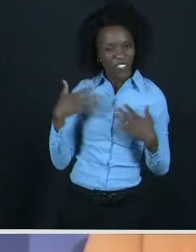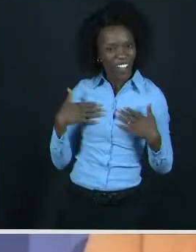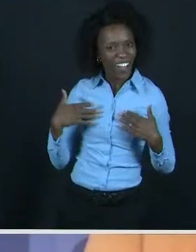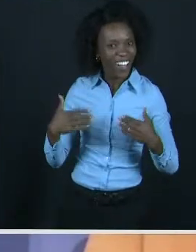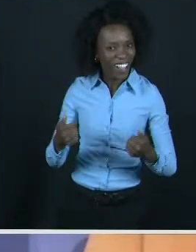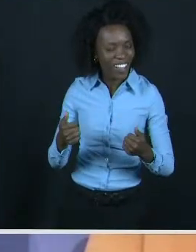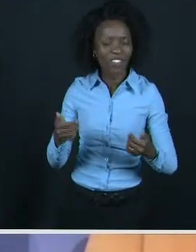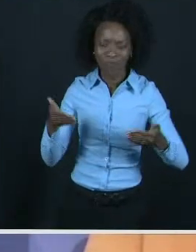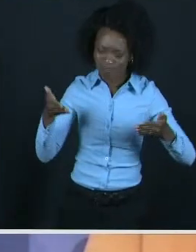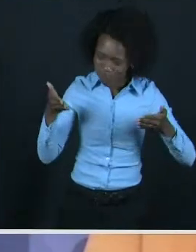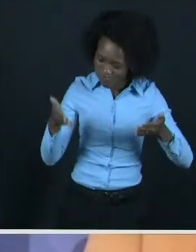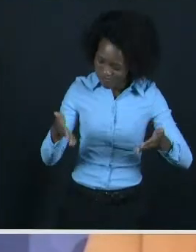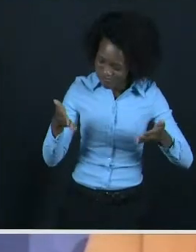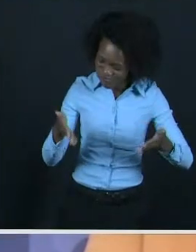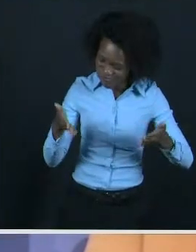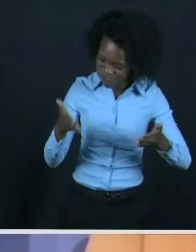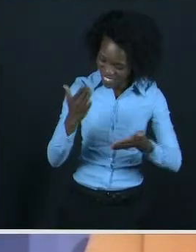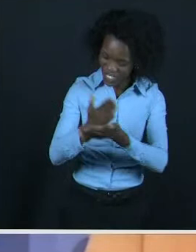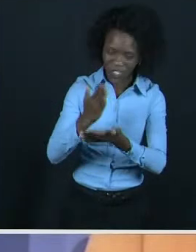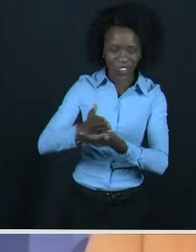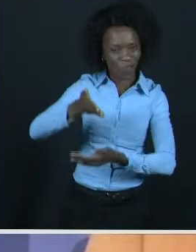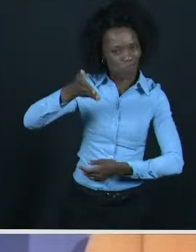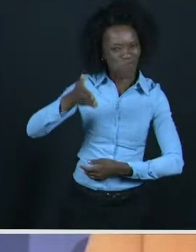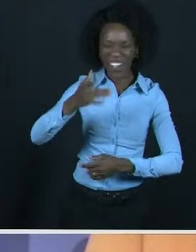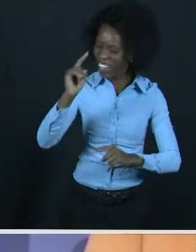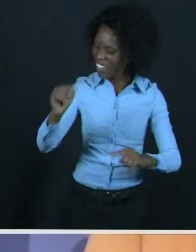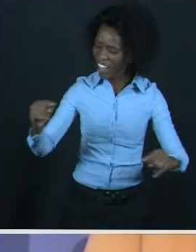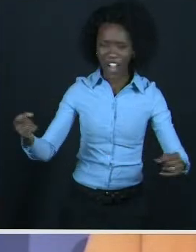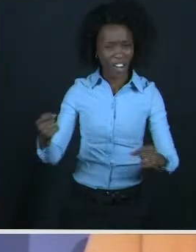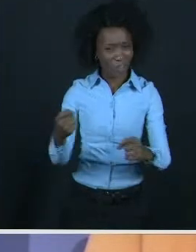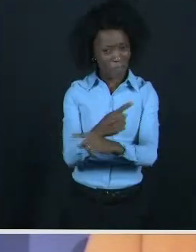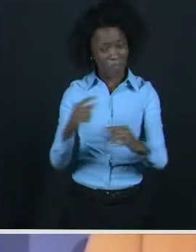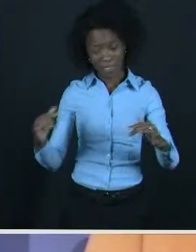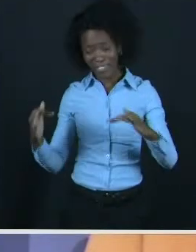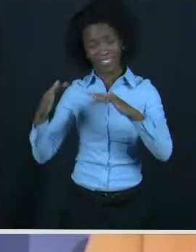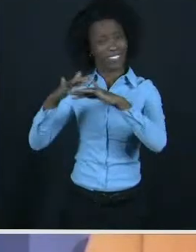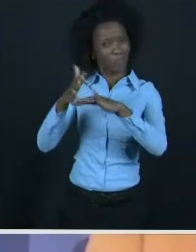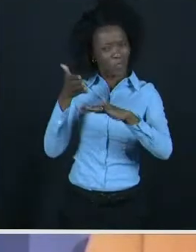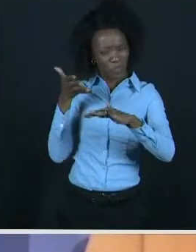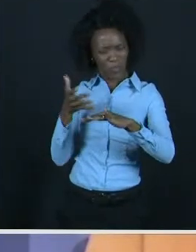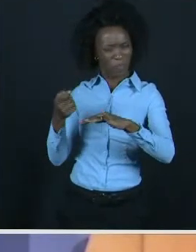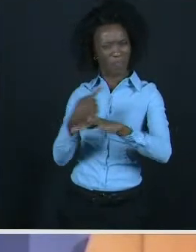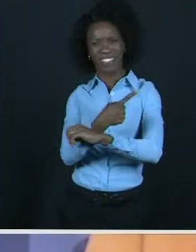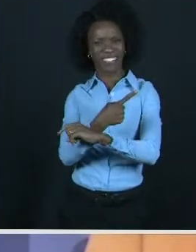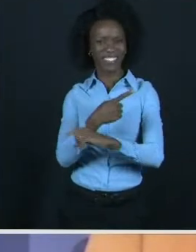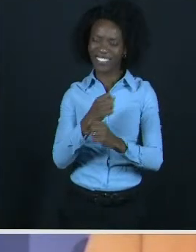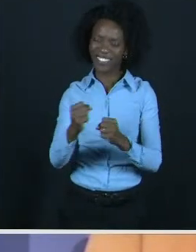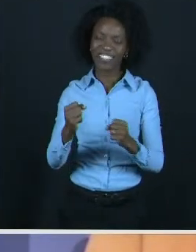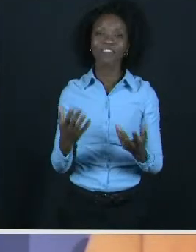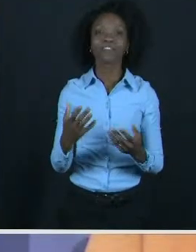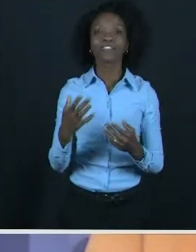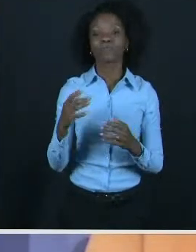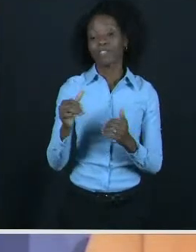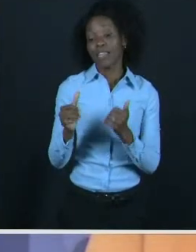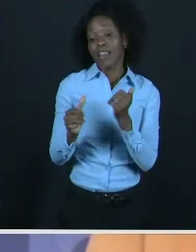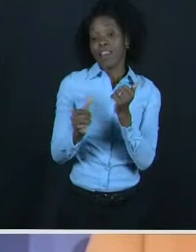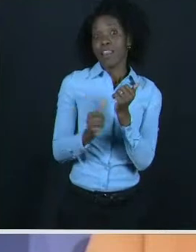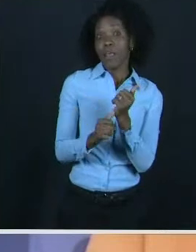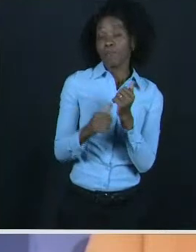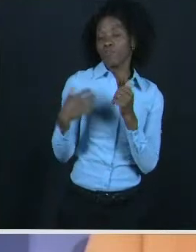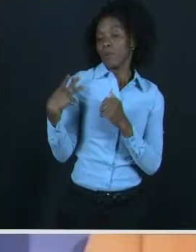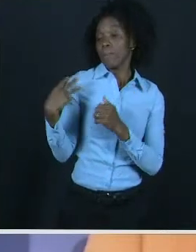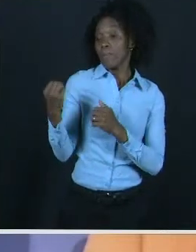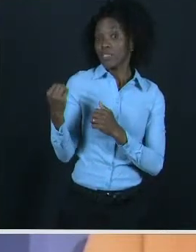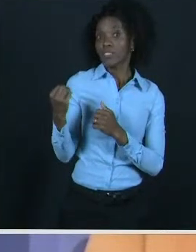is definitely here. He could never miss a summit like this. And deputy